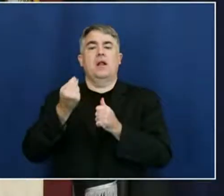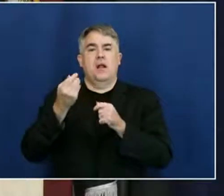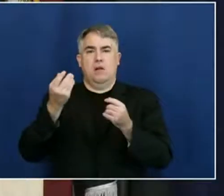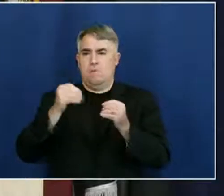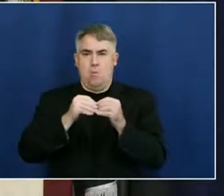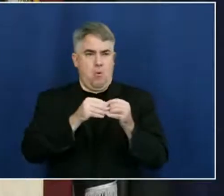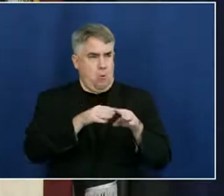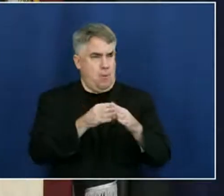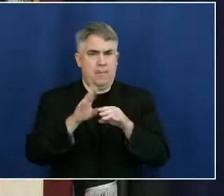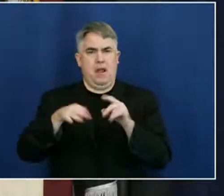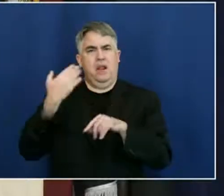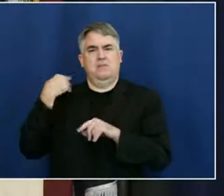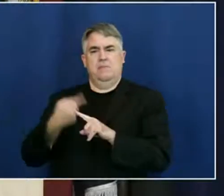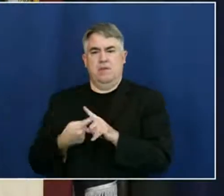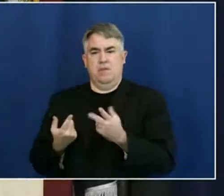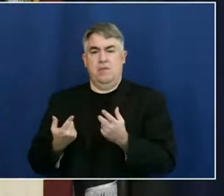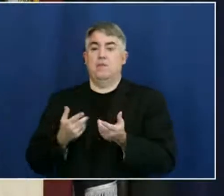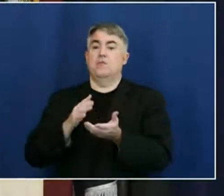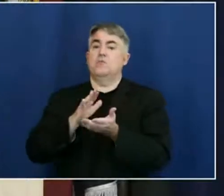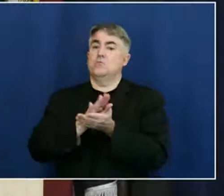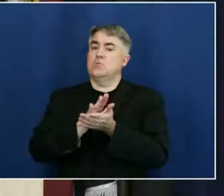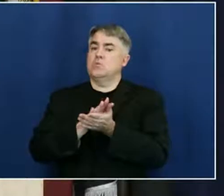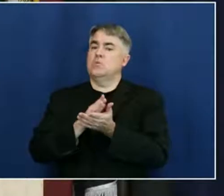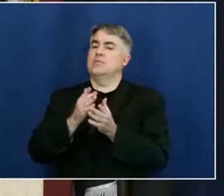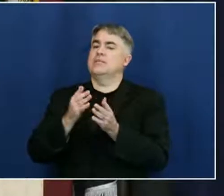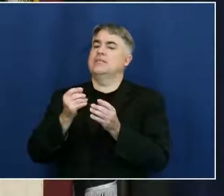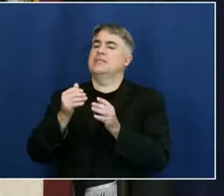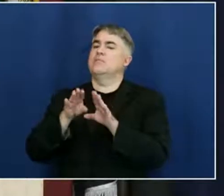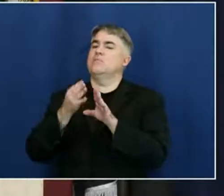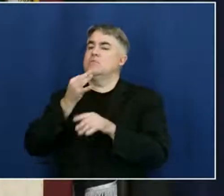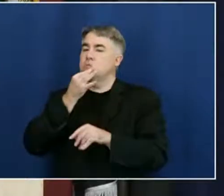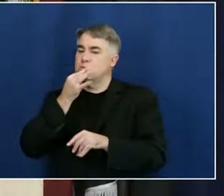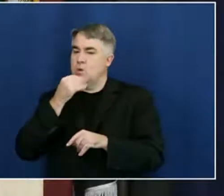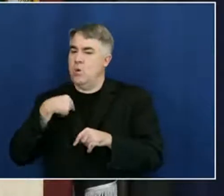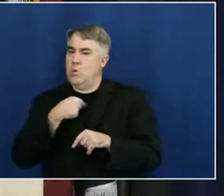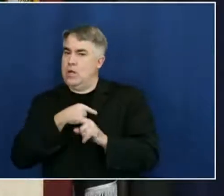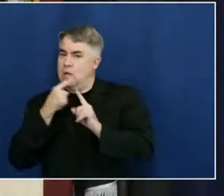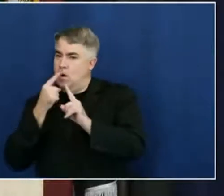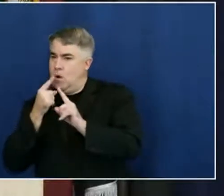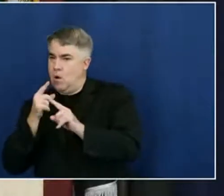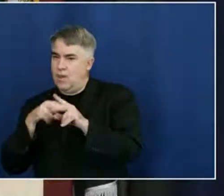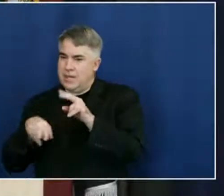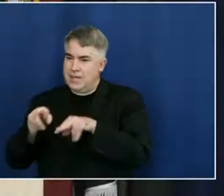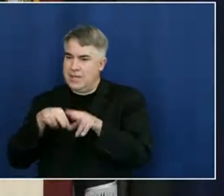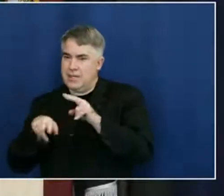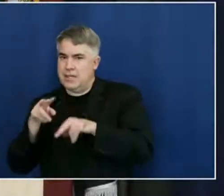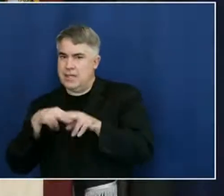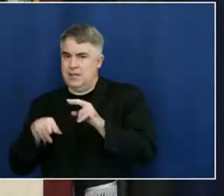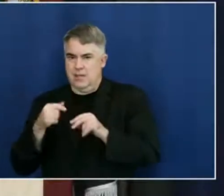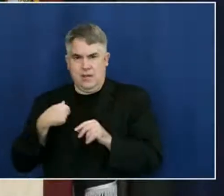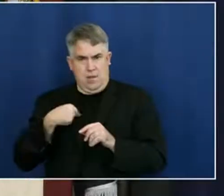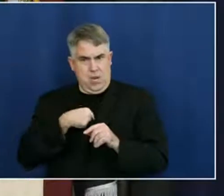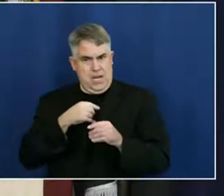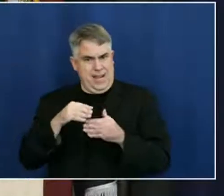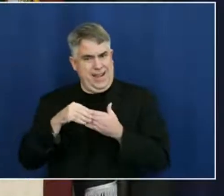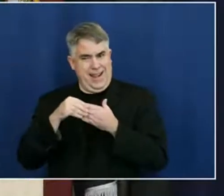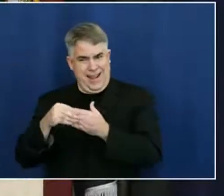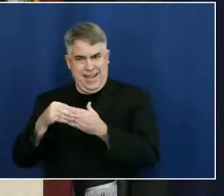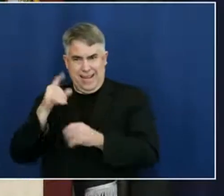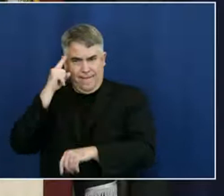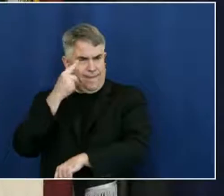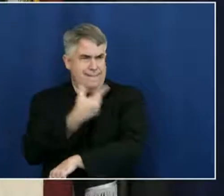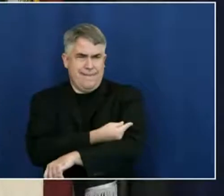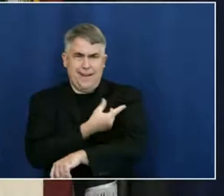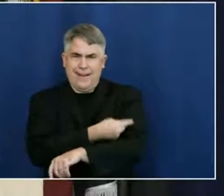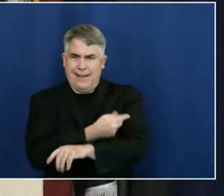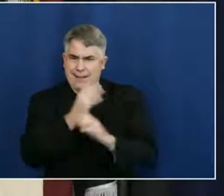getting schools reopened. And so we're continuing to work through that. We're a leader in administering vaccines. Our cases